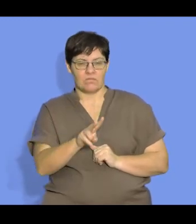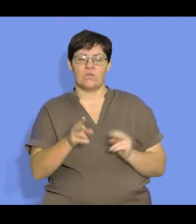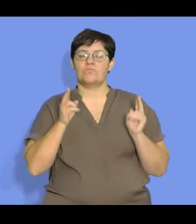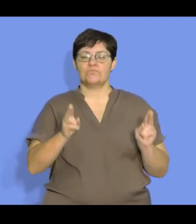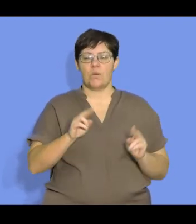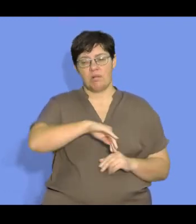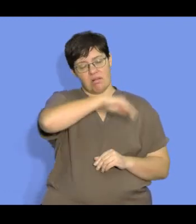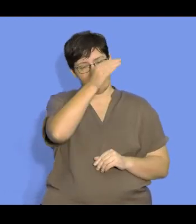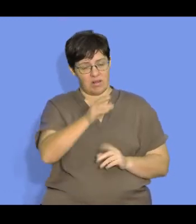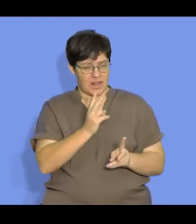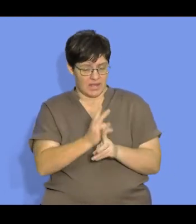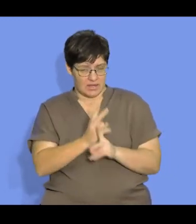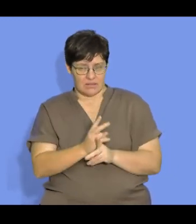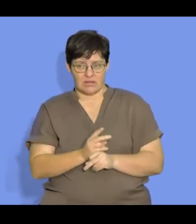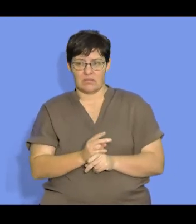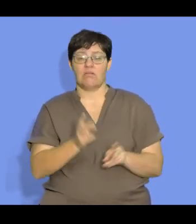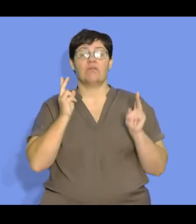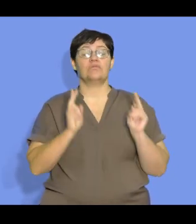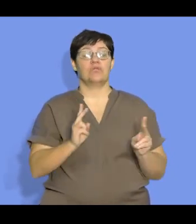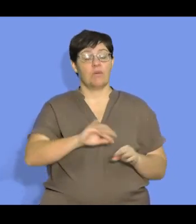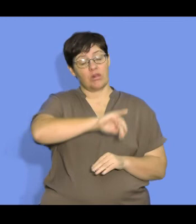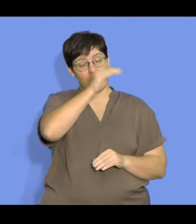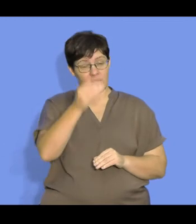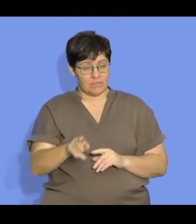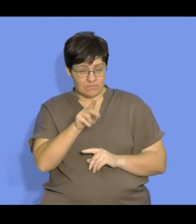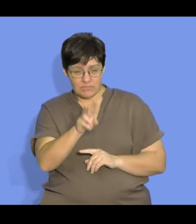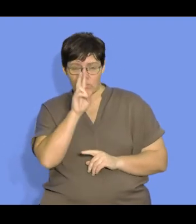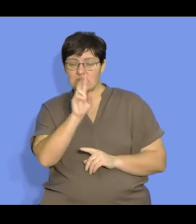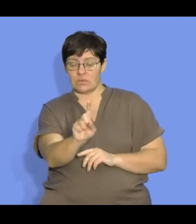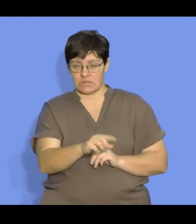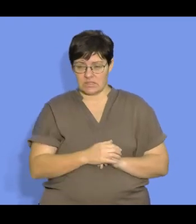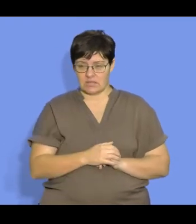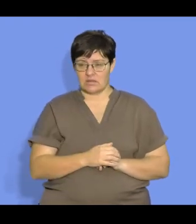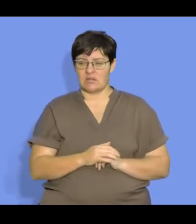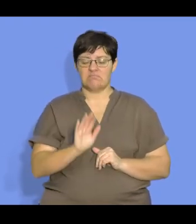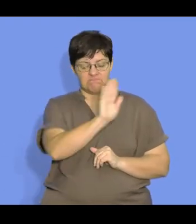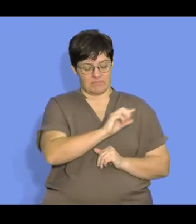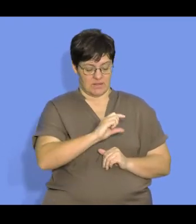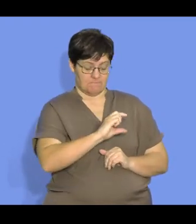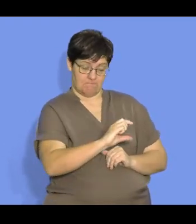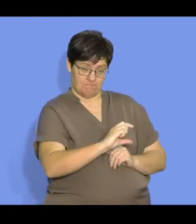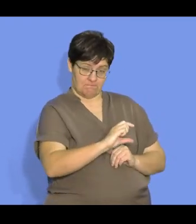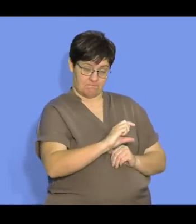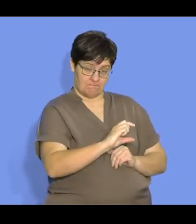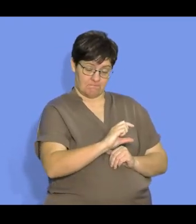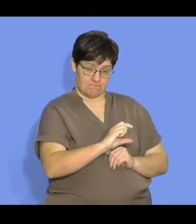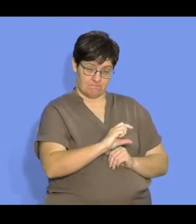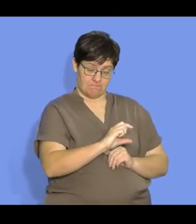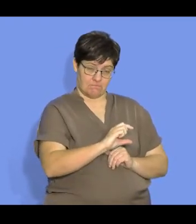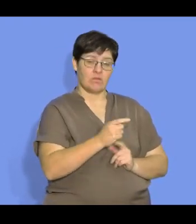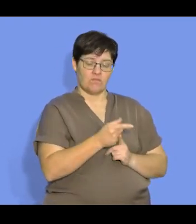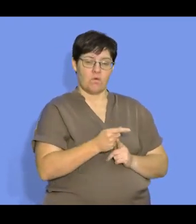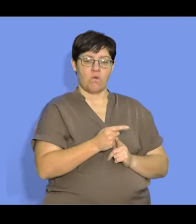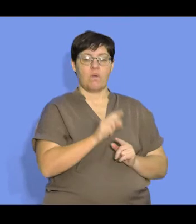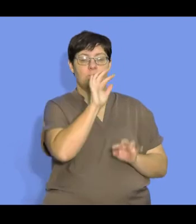this normal curve again, and on the normal curve, we will see we have about that sample of